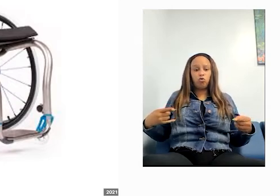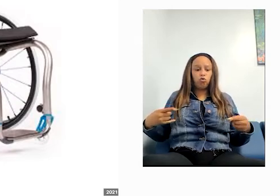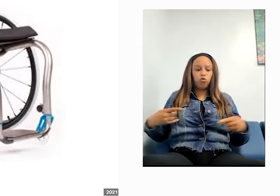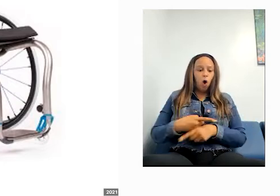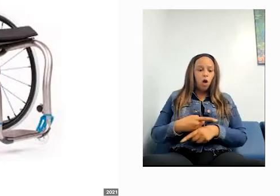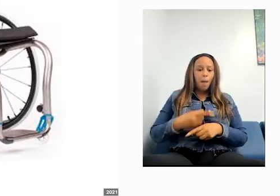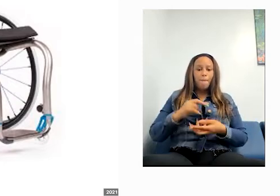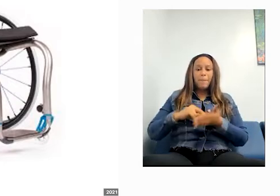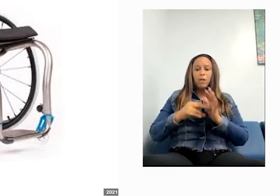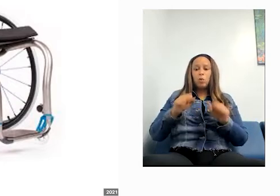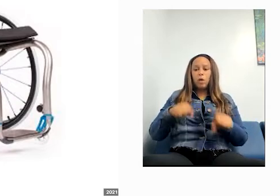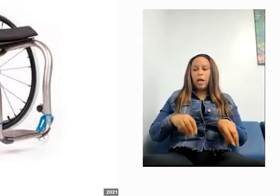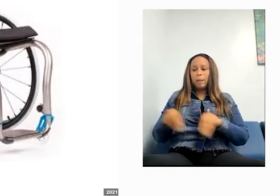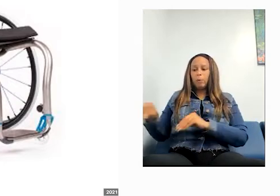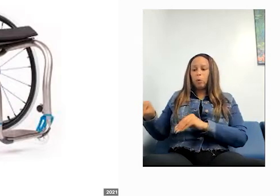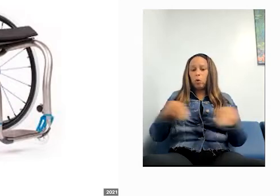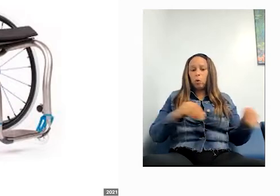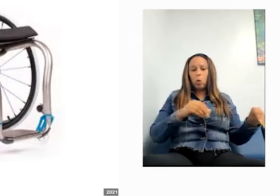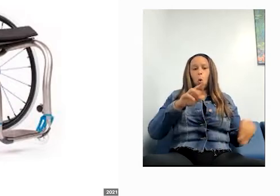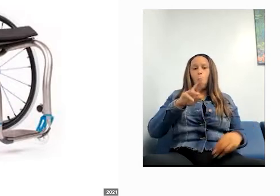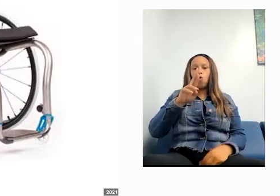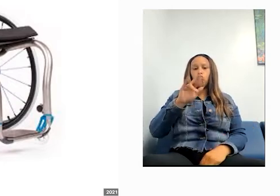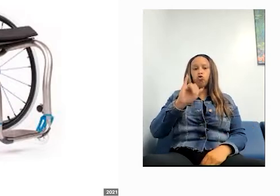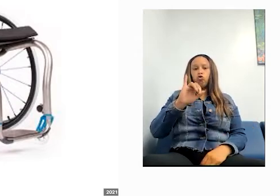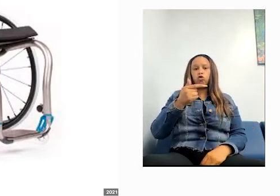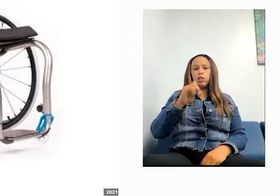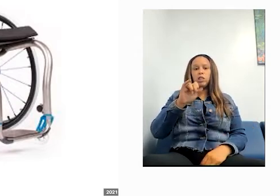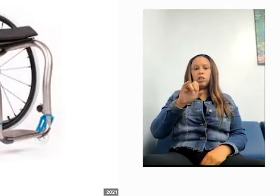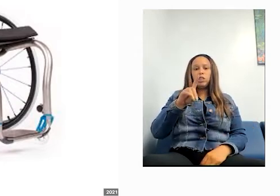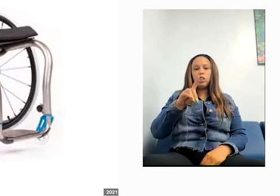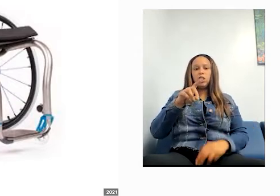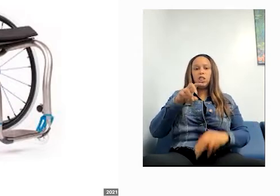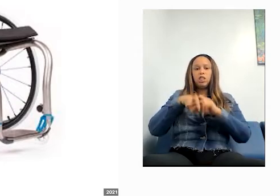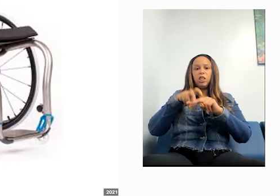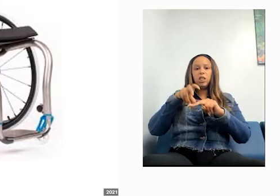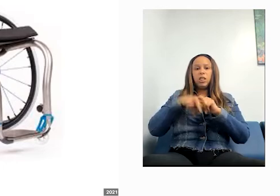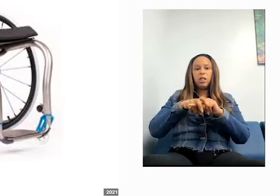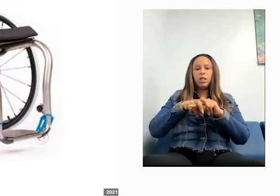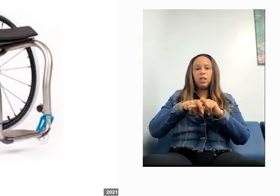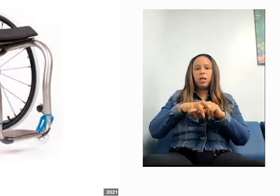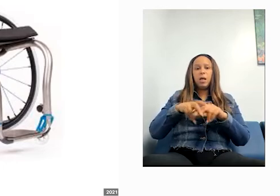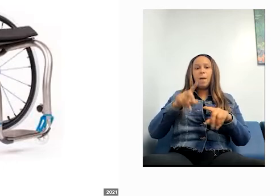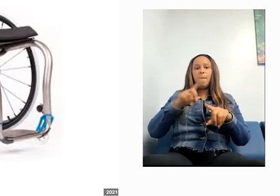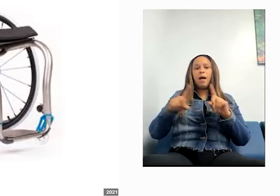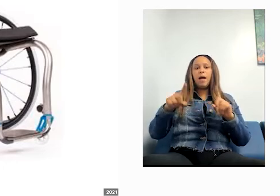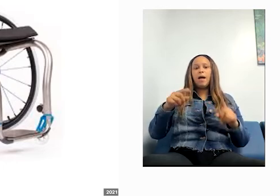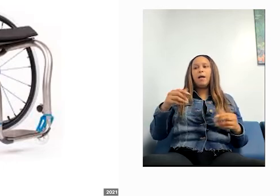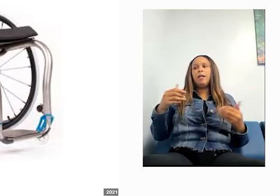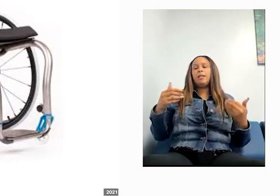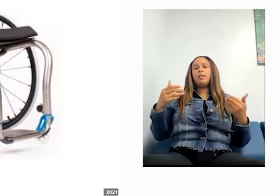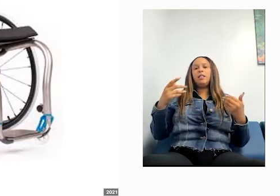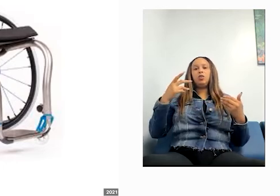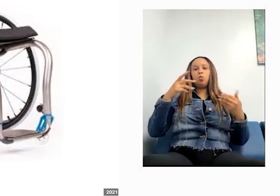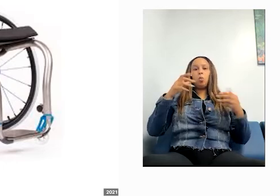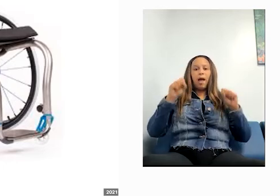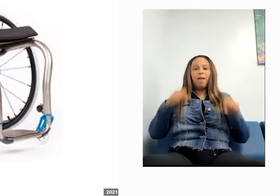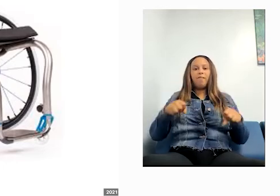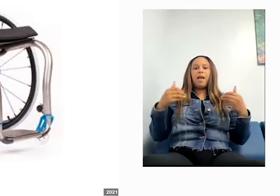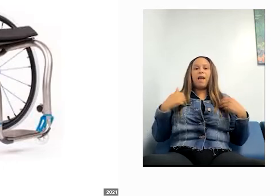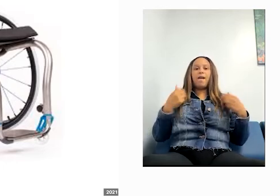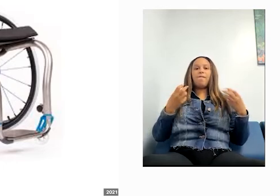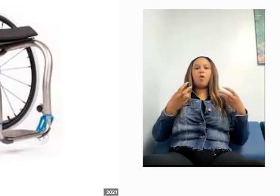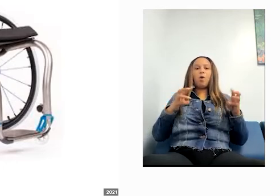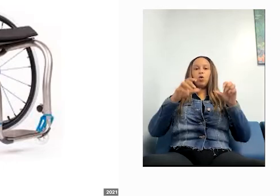chair? The key is, do I have a chair that I can move the axle to optimally configure for